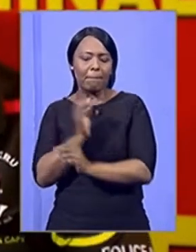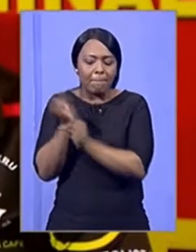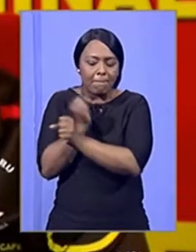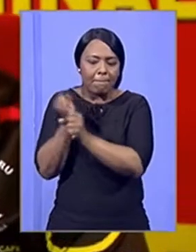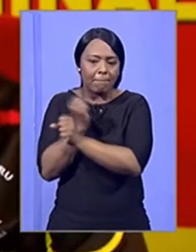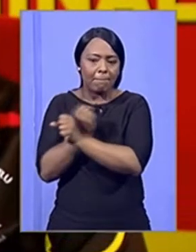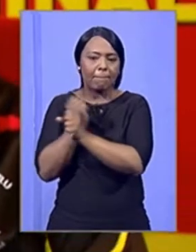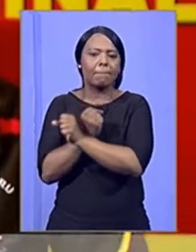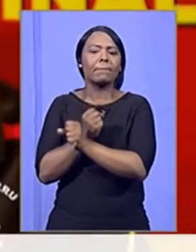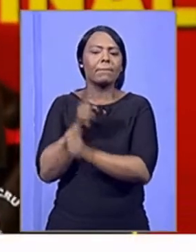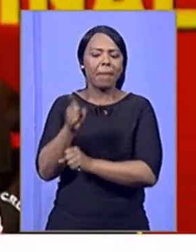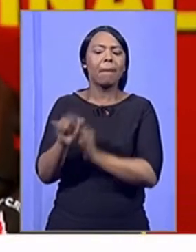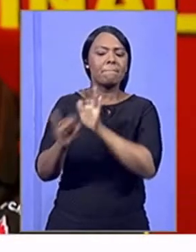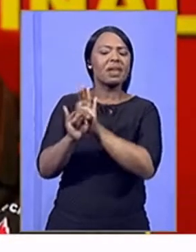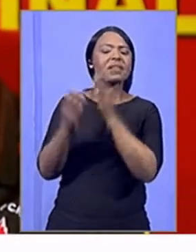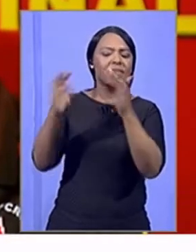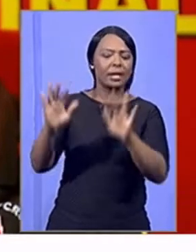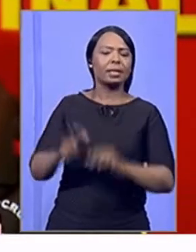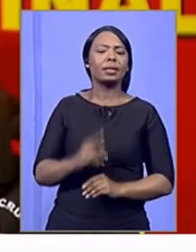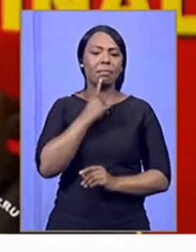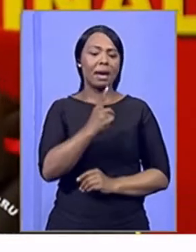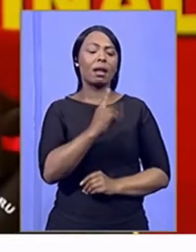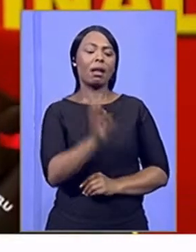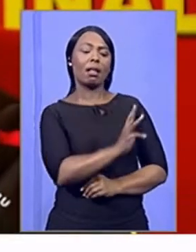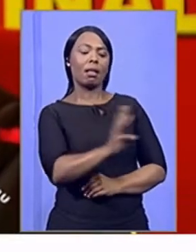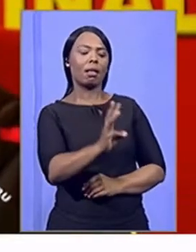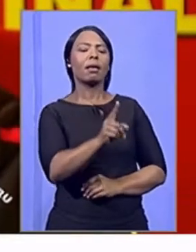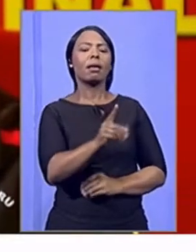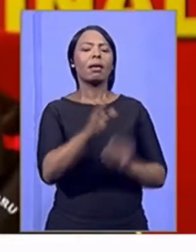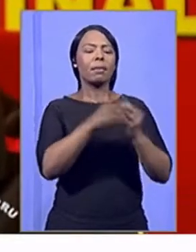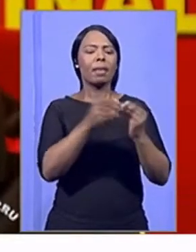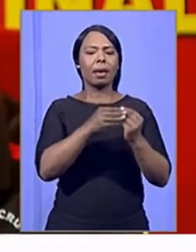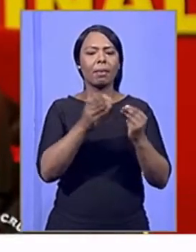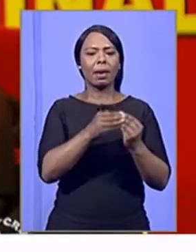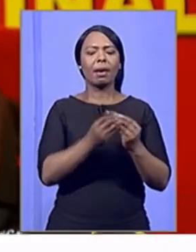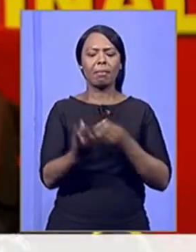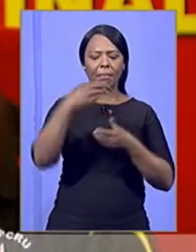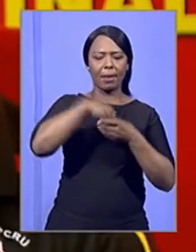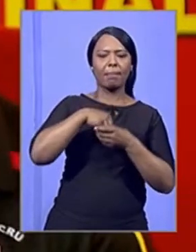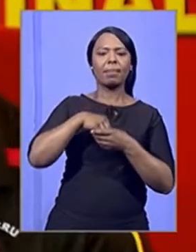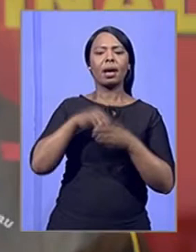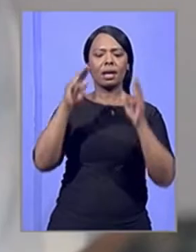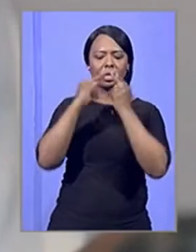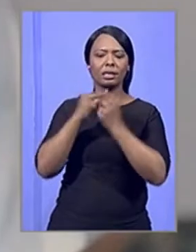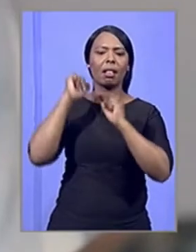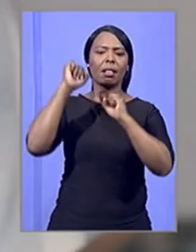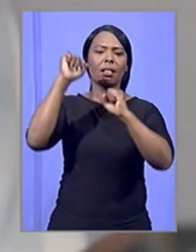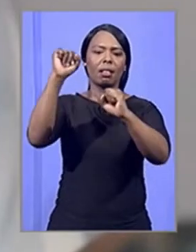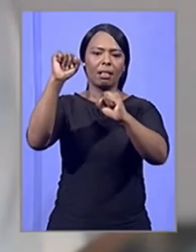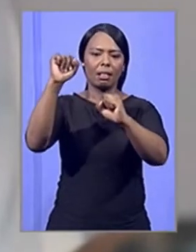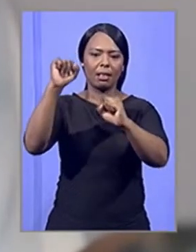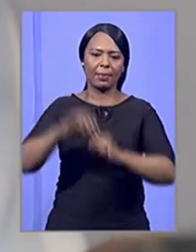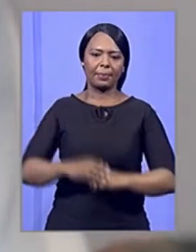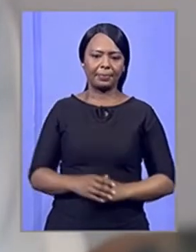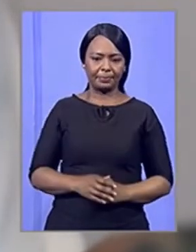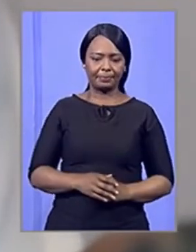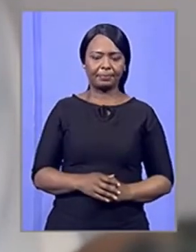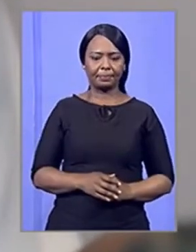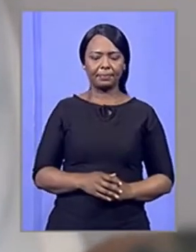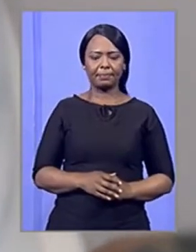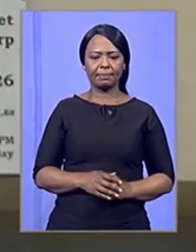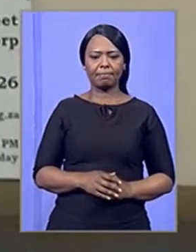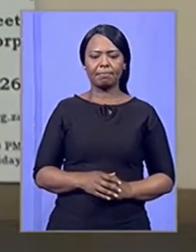actually mobilized our members that most of them in numbers must be part of this national march. Mekgatlo e meng ya setjhaba e ntse e